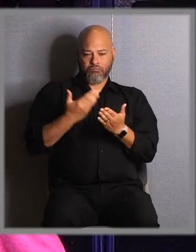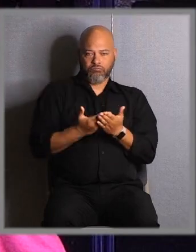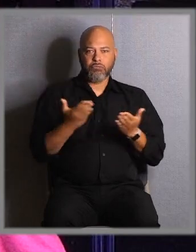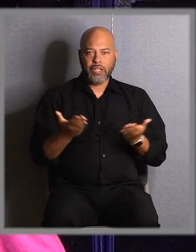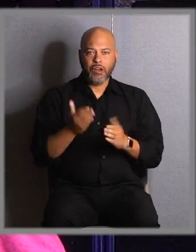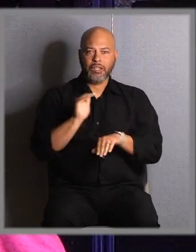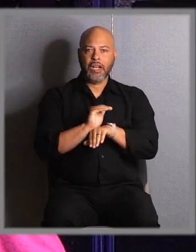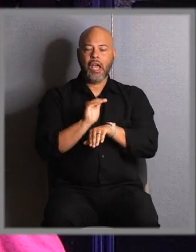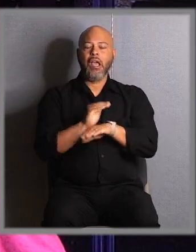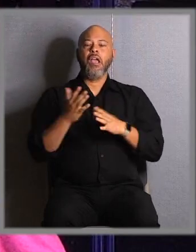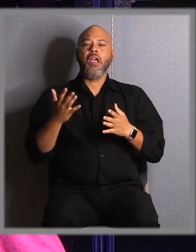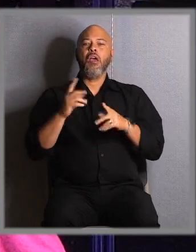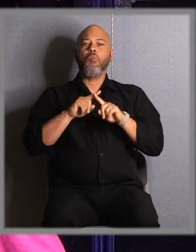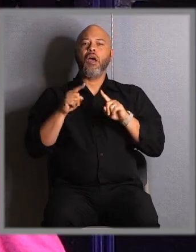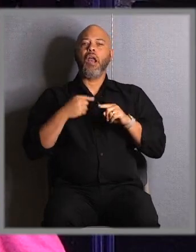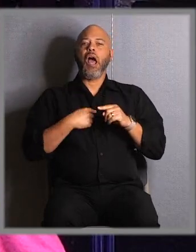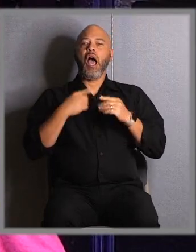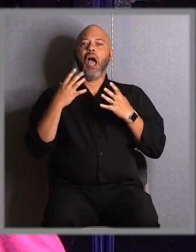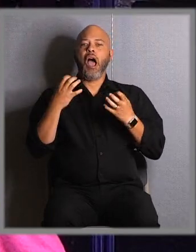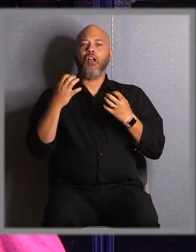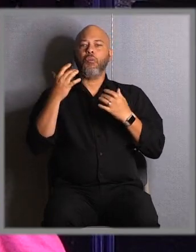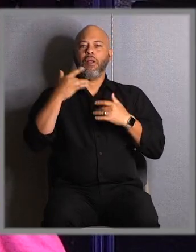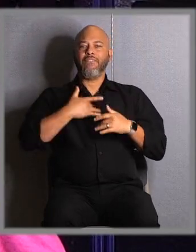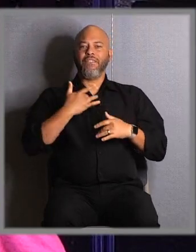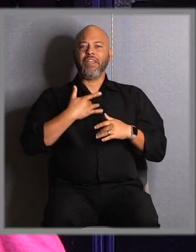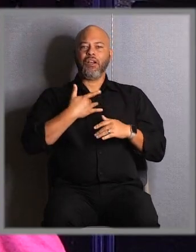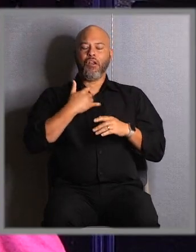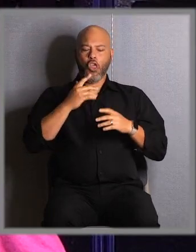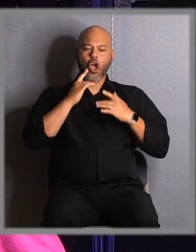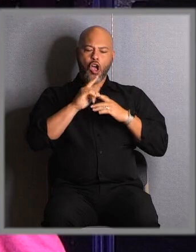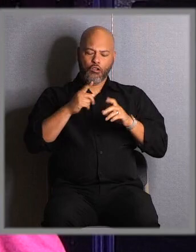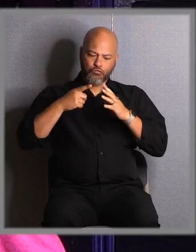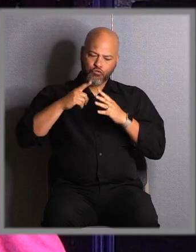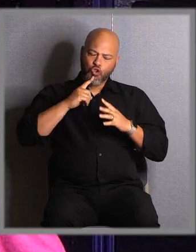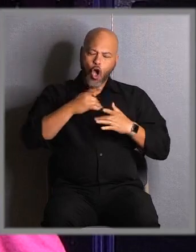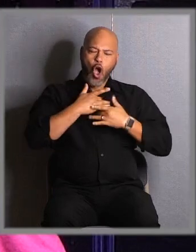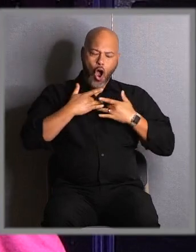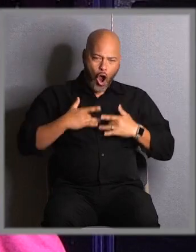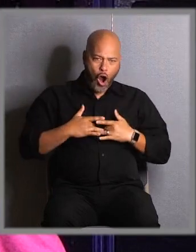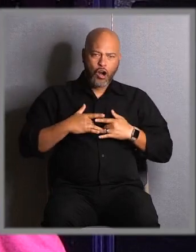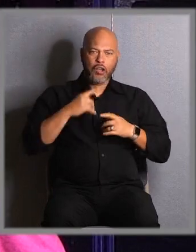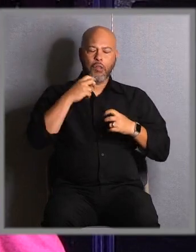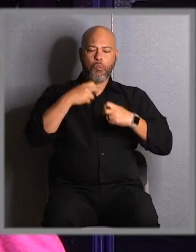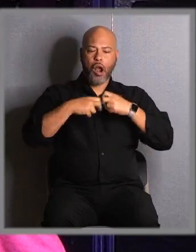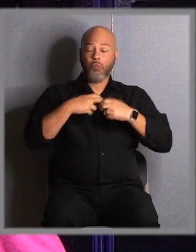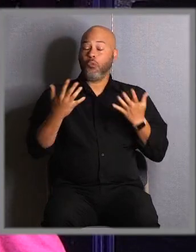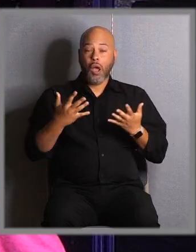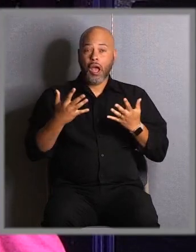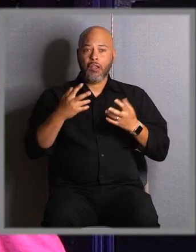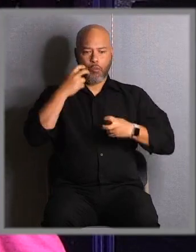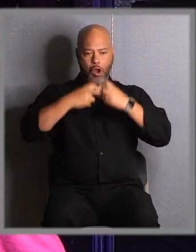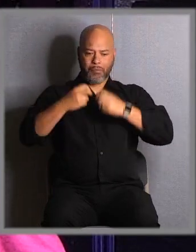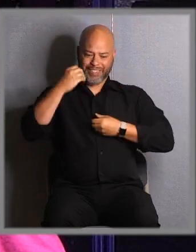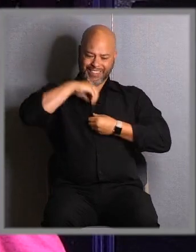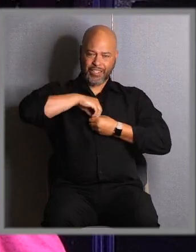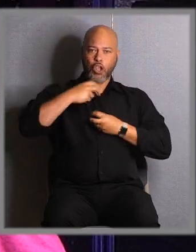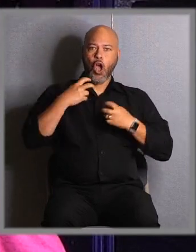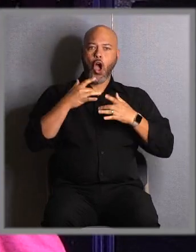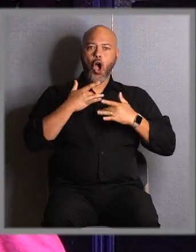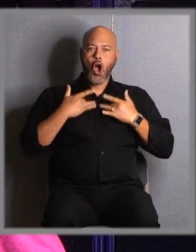premises. But I really feel the heart of the problem is the problem in the heart, and that is sin. Yeah.